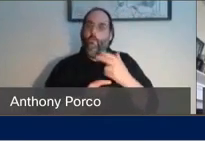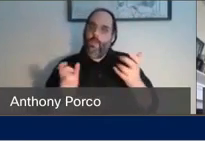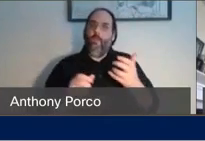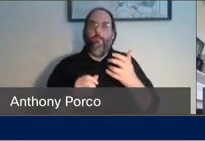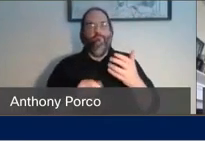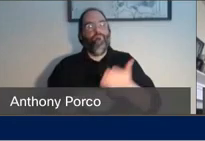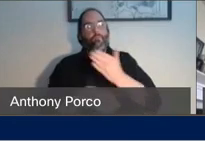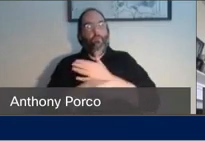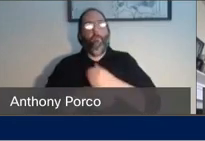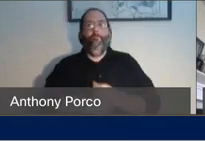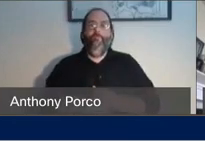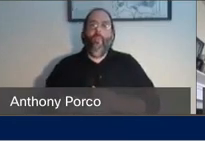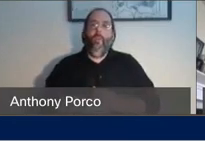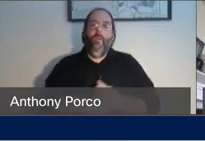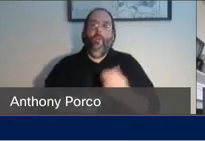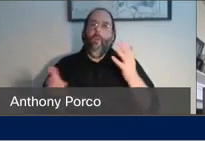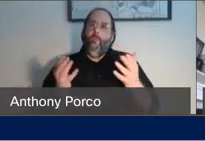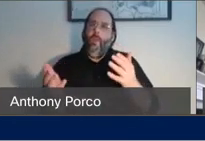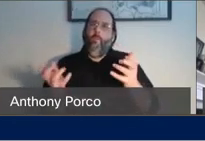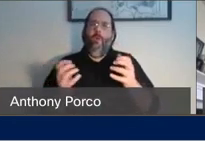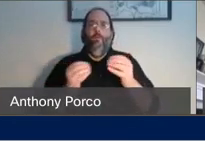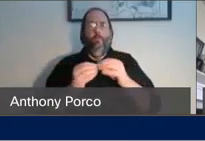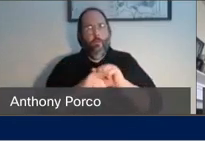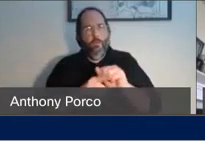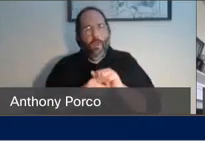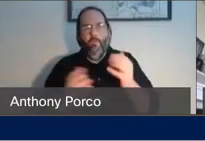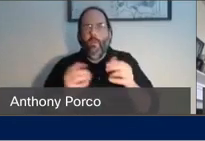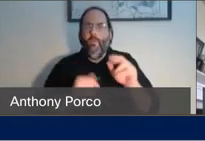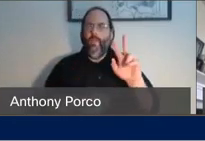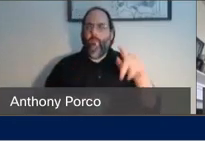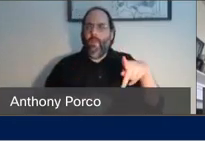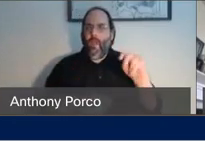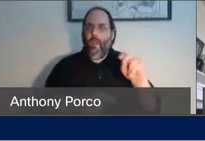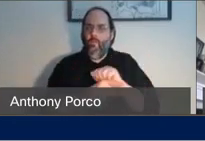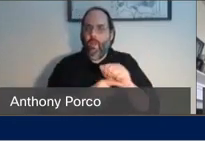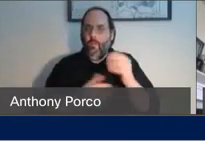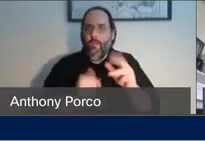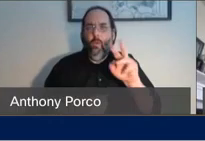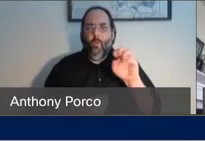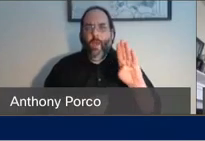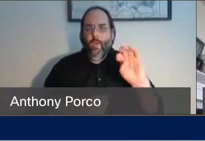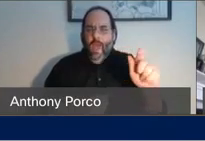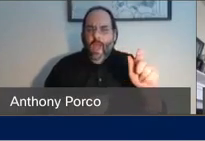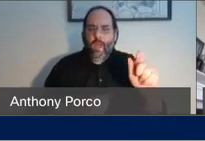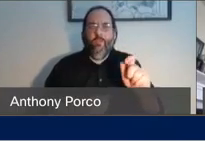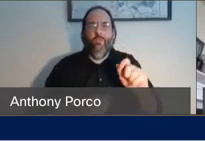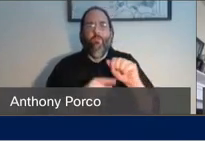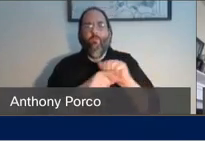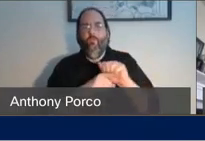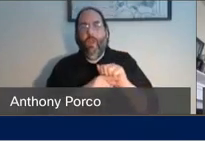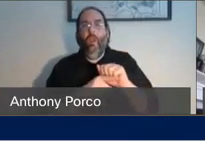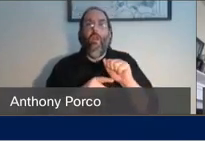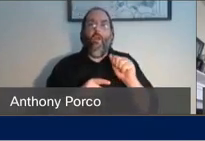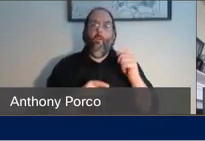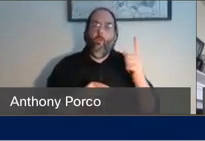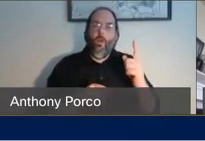a Teams training and VPN training, WebEx, OneNote, and how